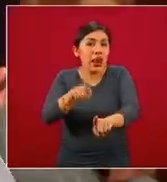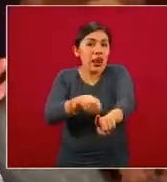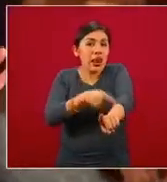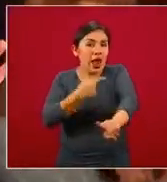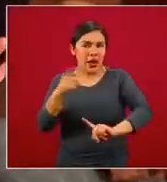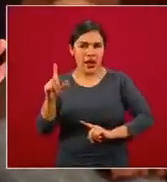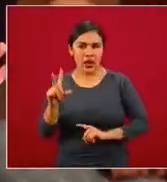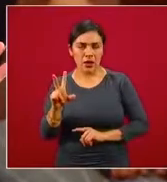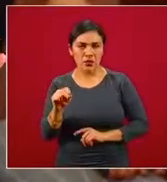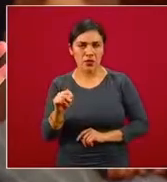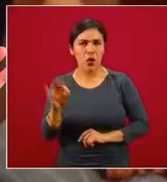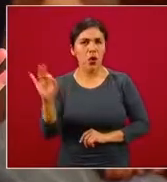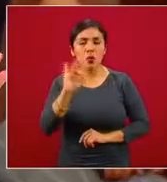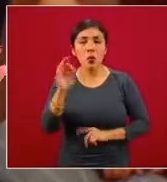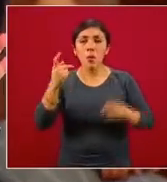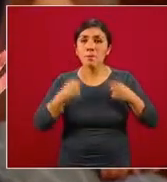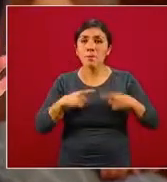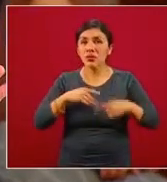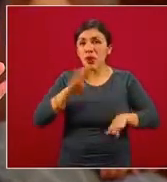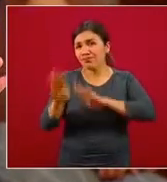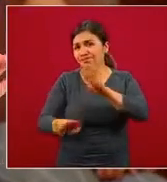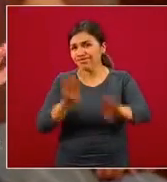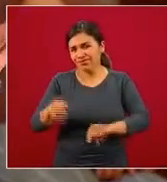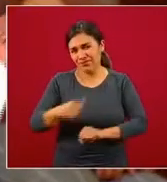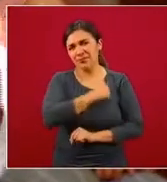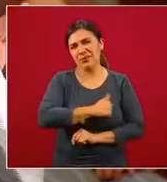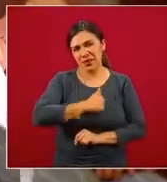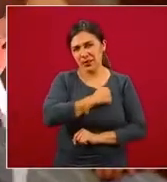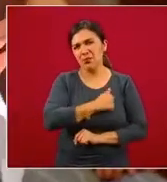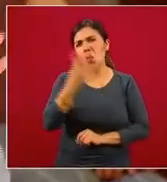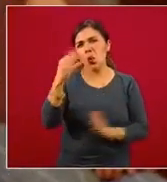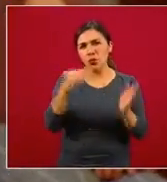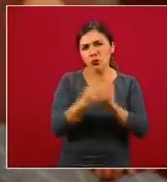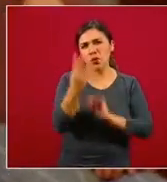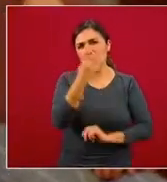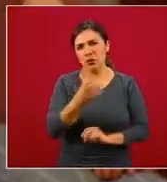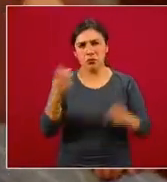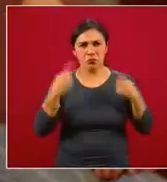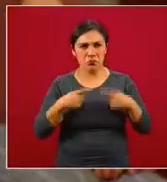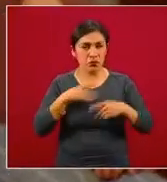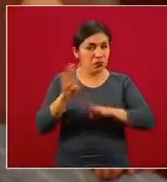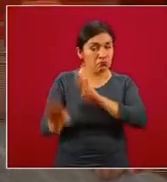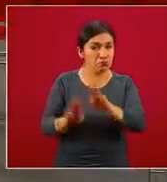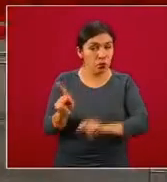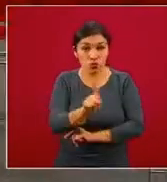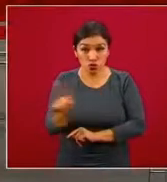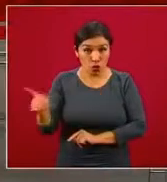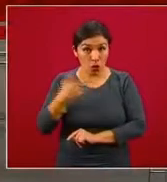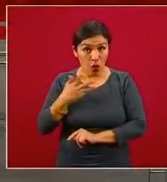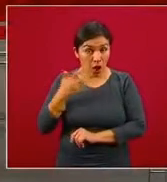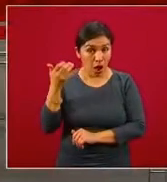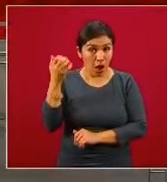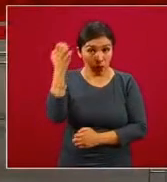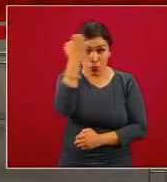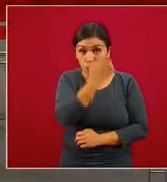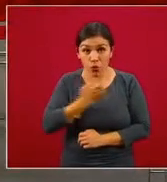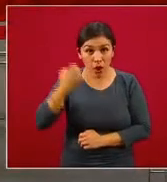Just a number of clarifications, and thank you for taking questions from foreign